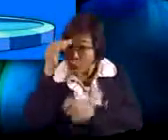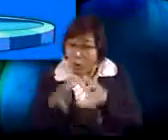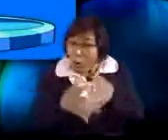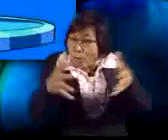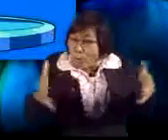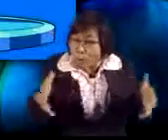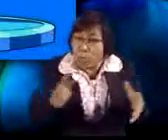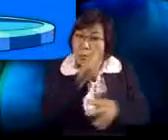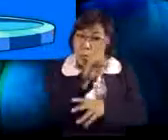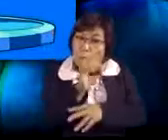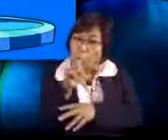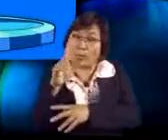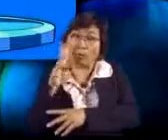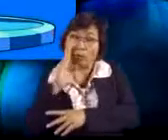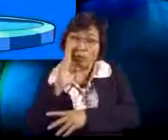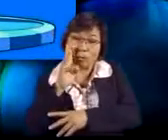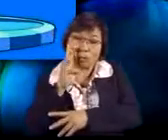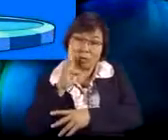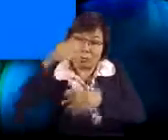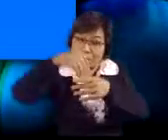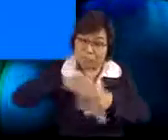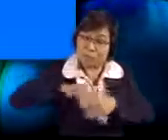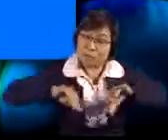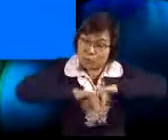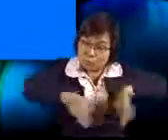is the volume of the water in the swimming pool?